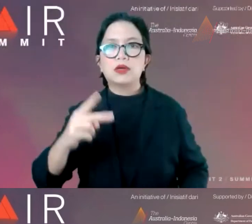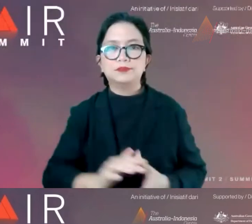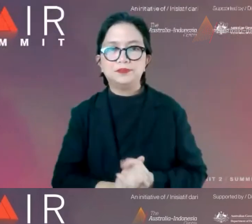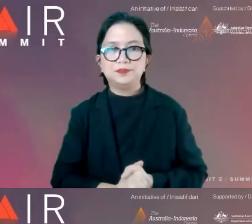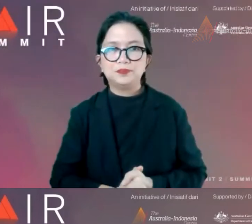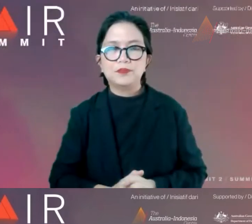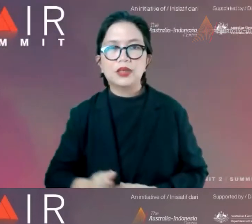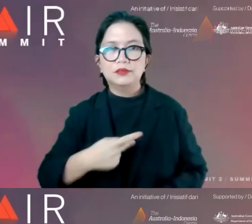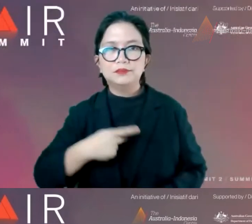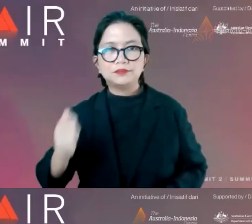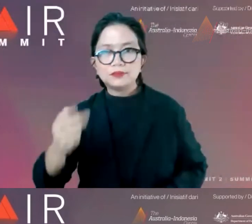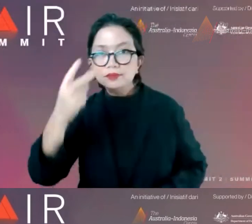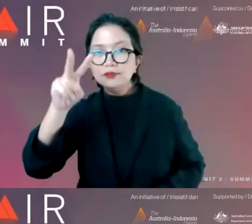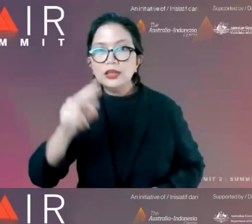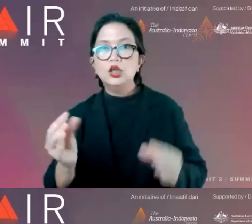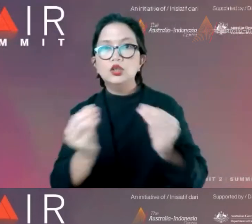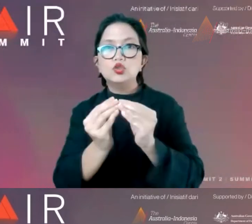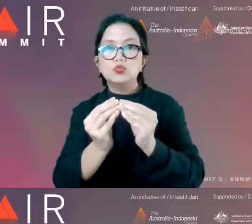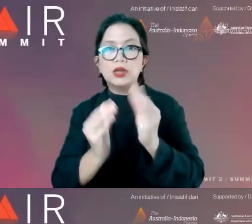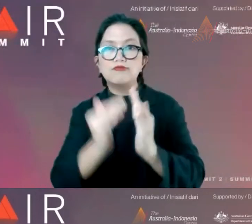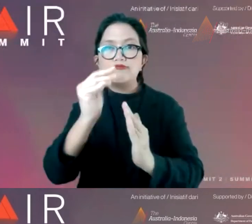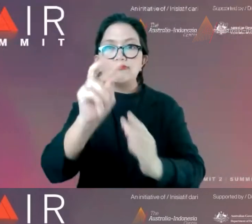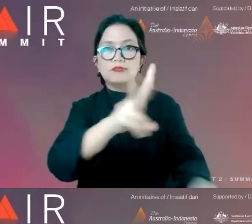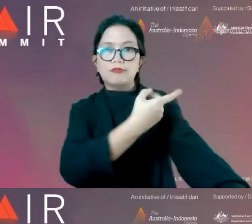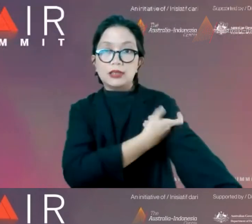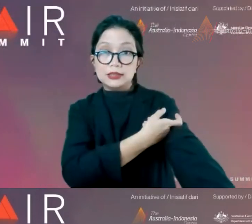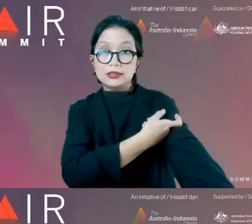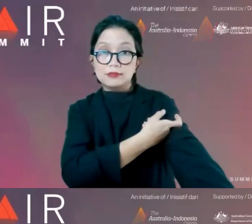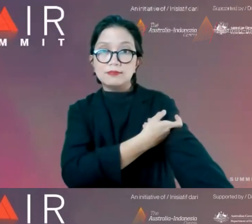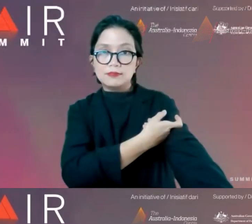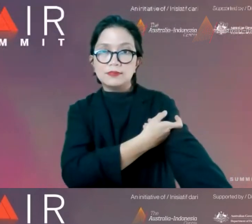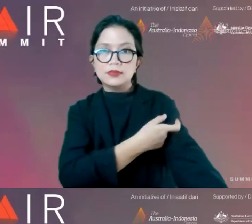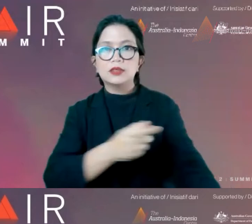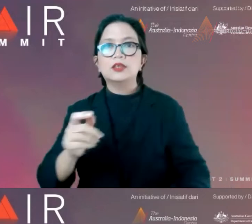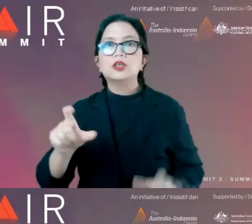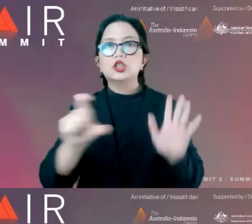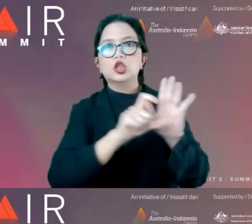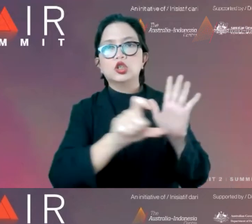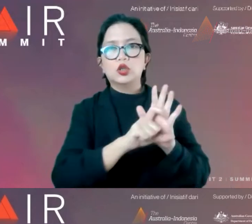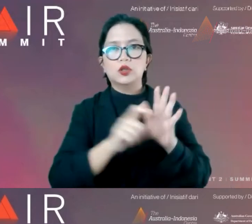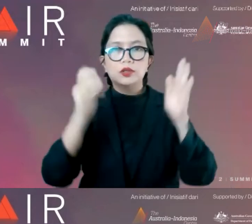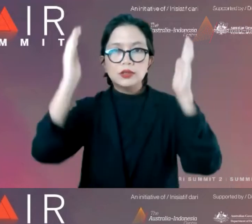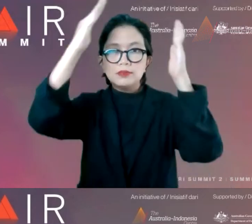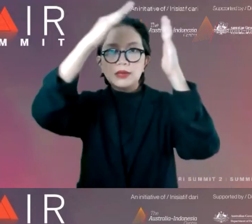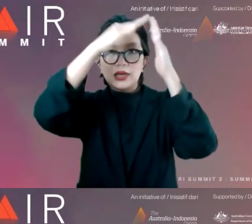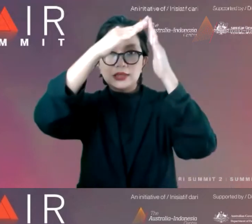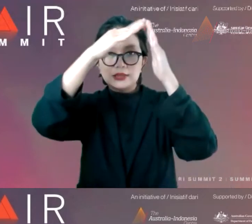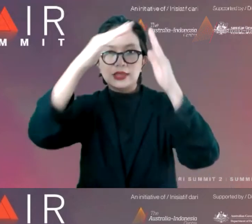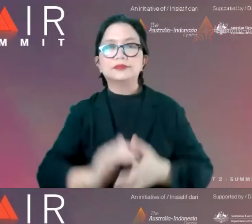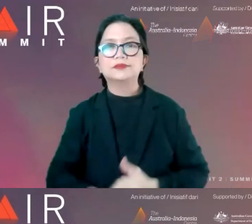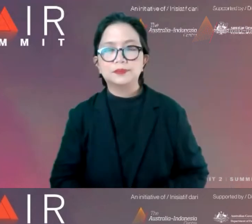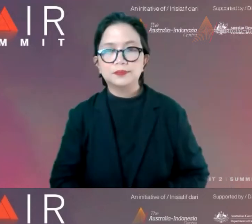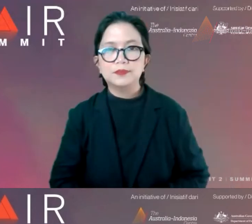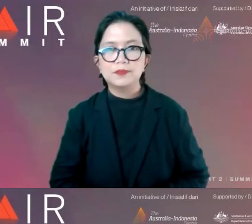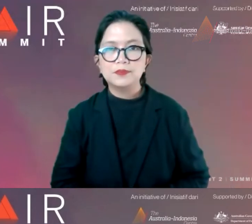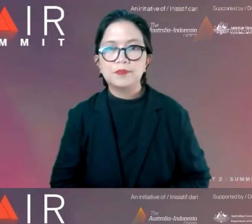instance, where in Makassar, I give an example in Makassar, the coverage of vaccination now has been